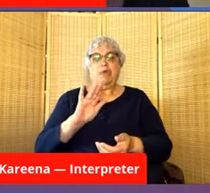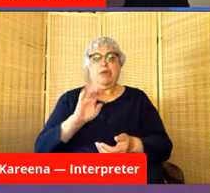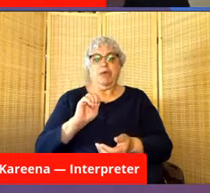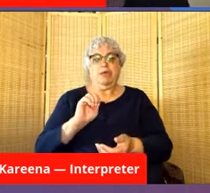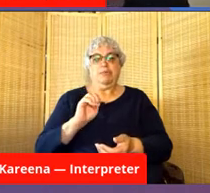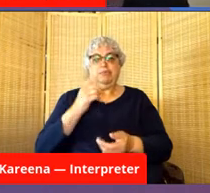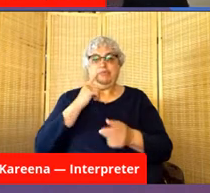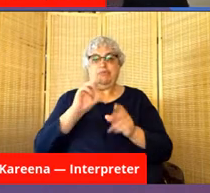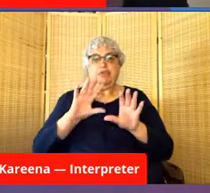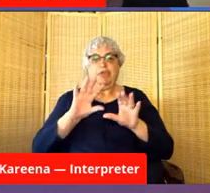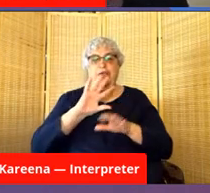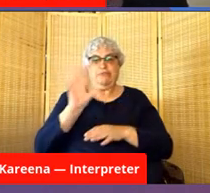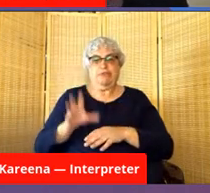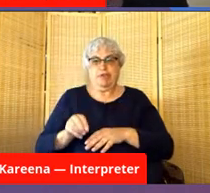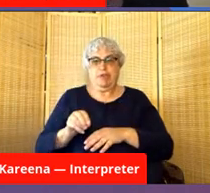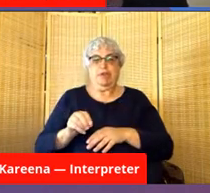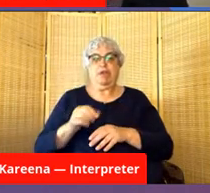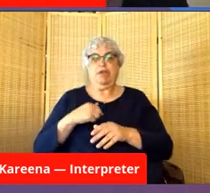structure.